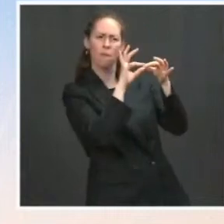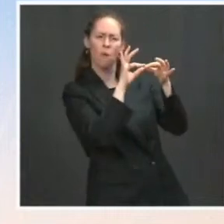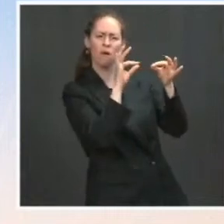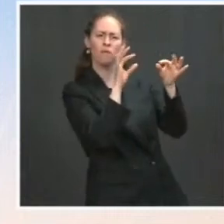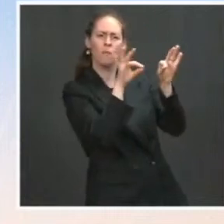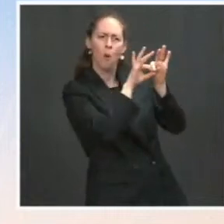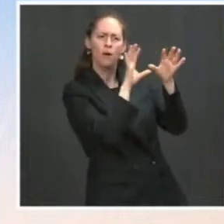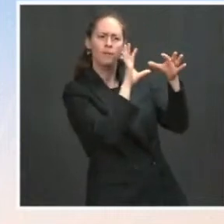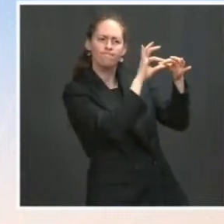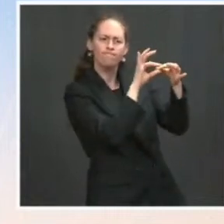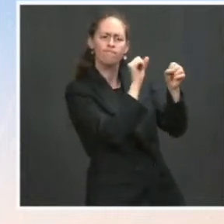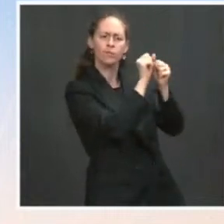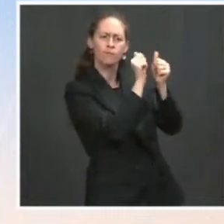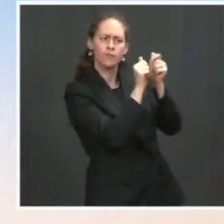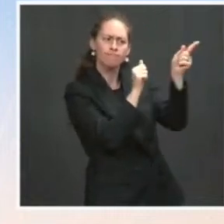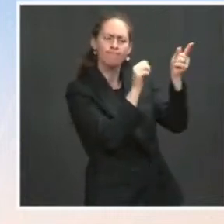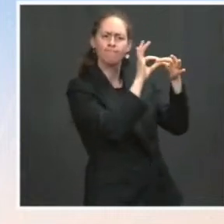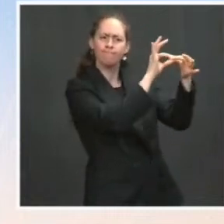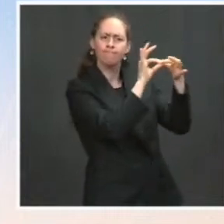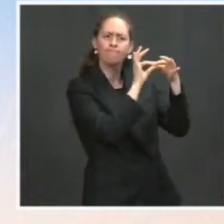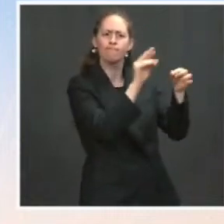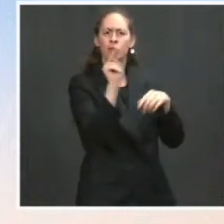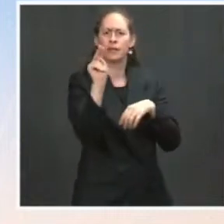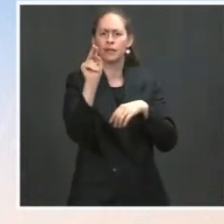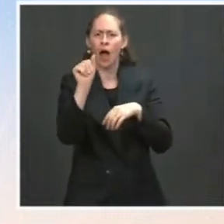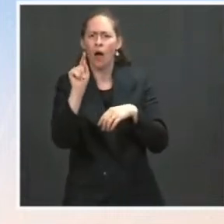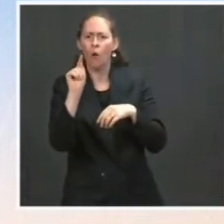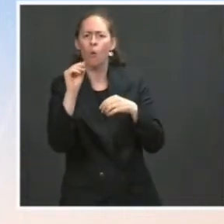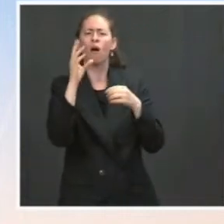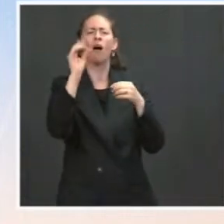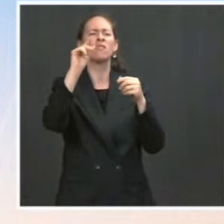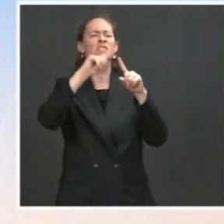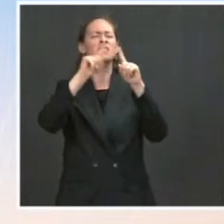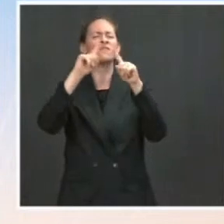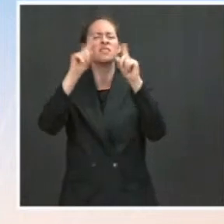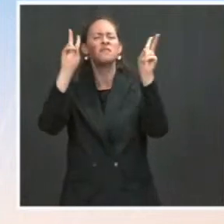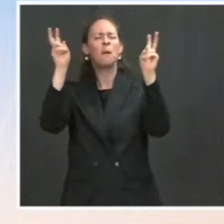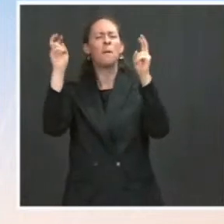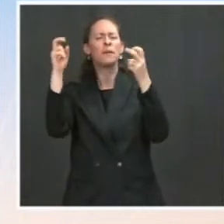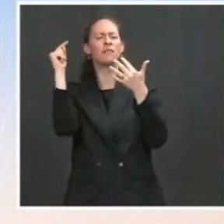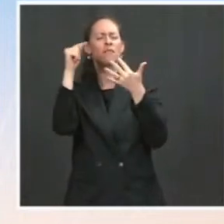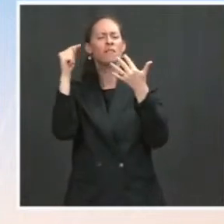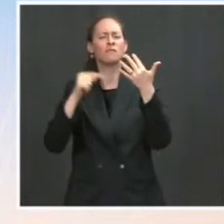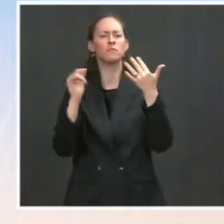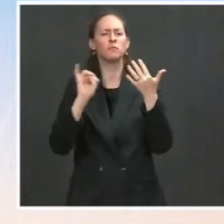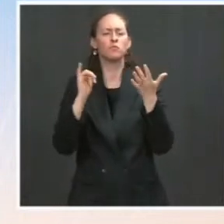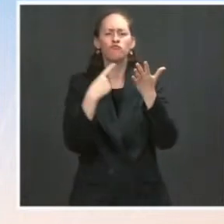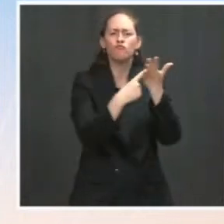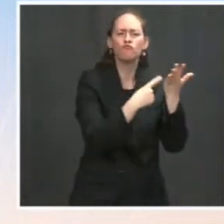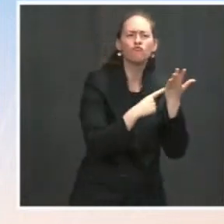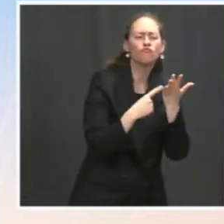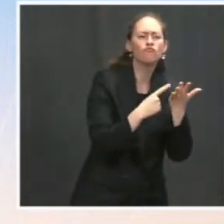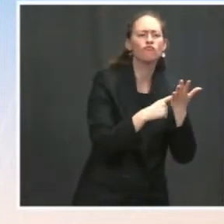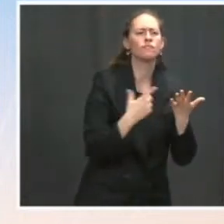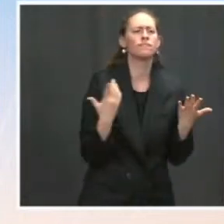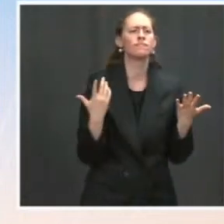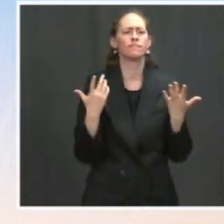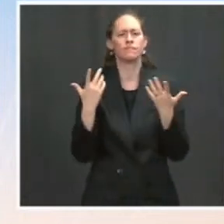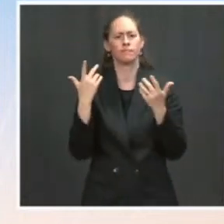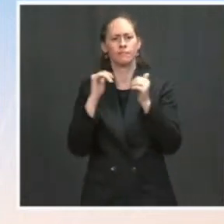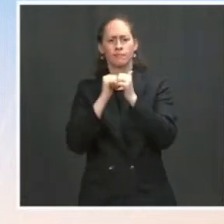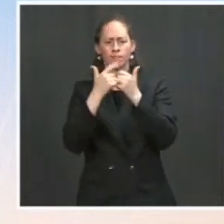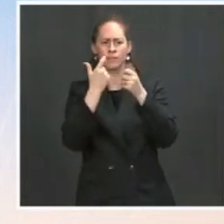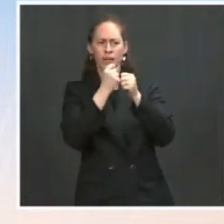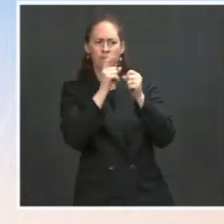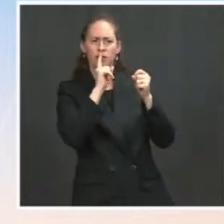Eastern Flank allies, about a range of issues, including security, of course, in the region, including our efforts to address the